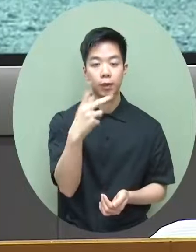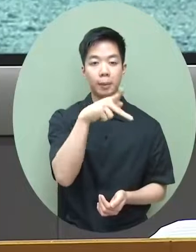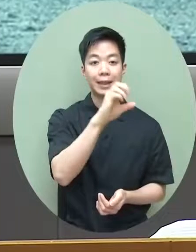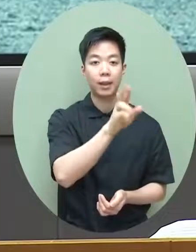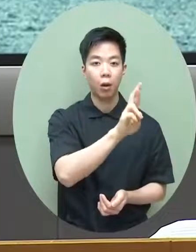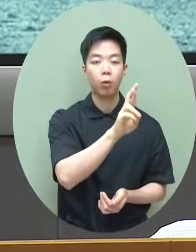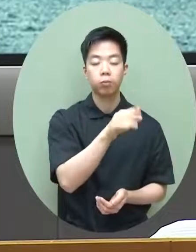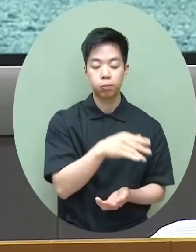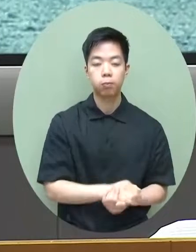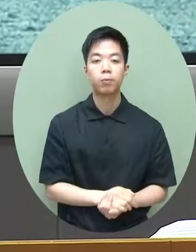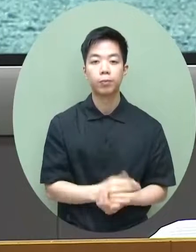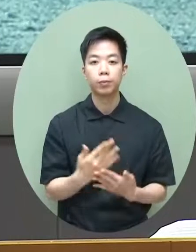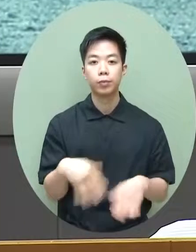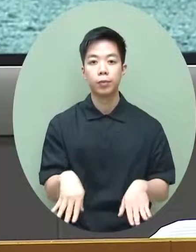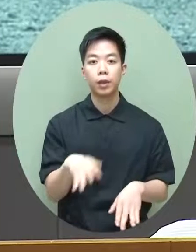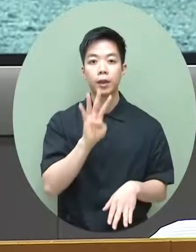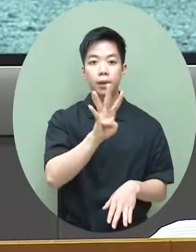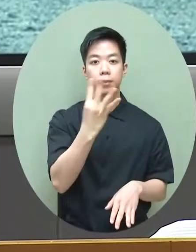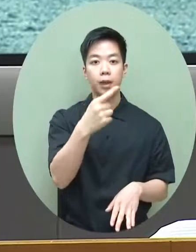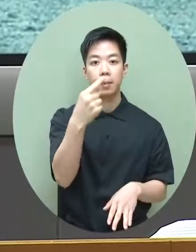744,488 PCR positive cases and